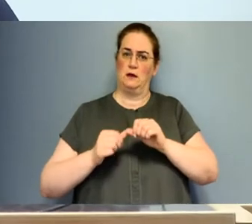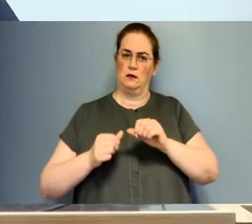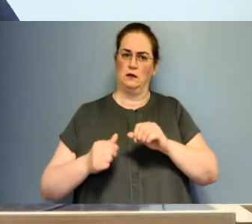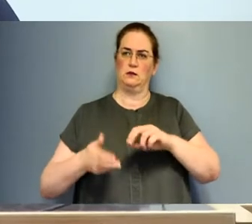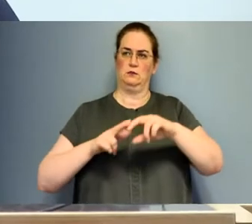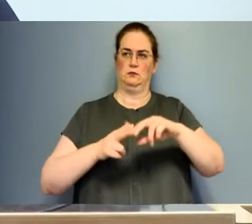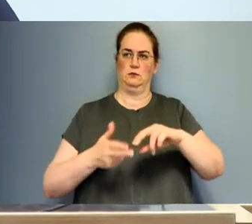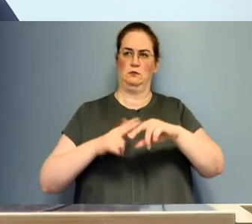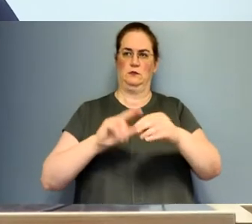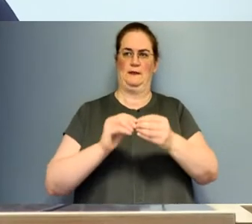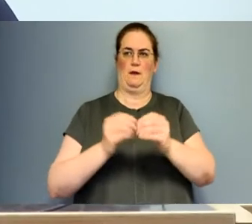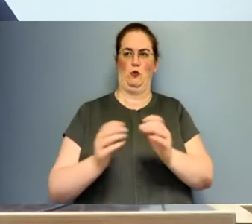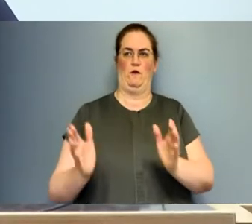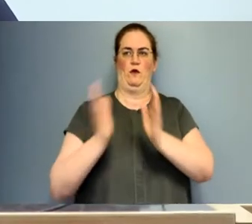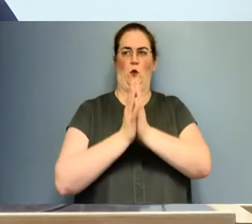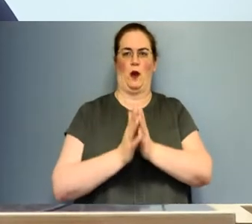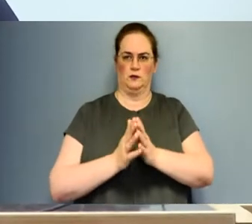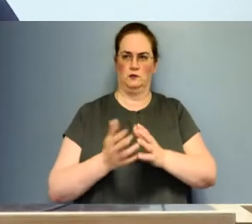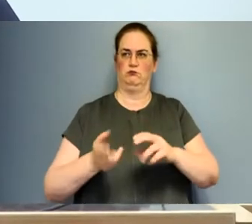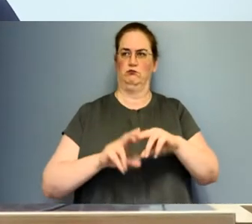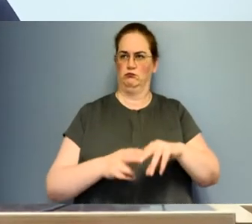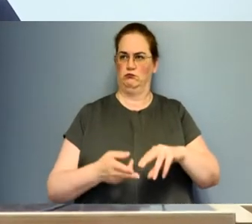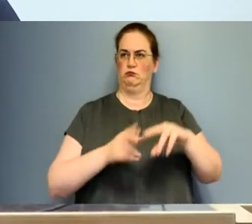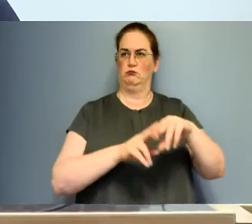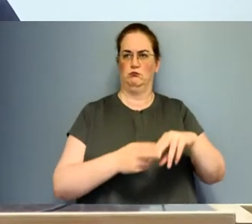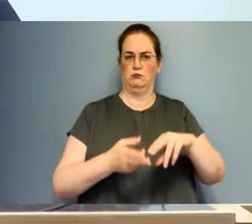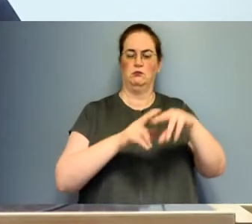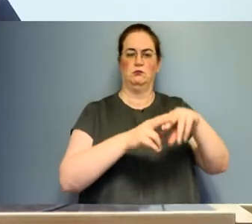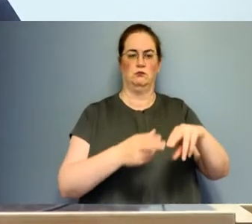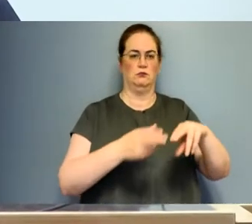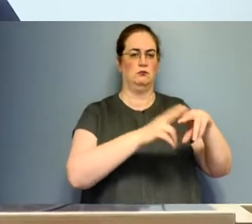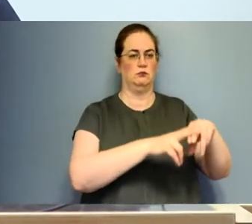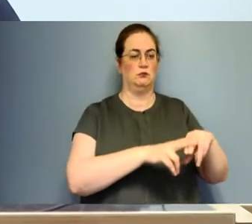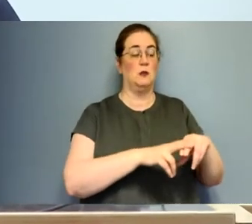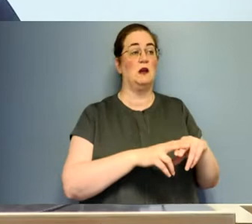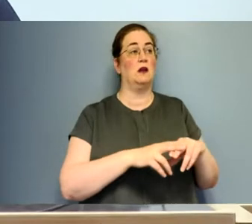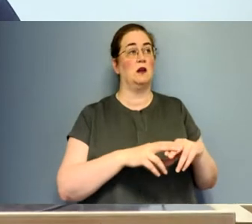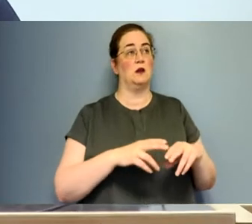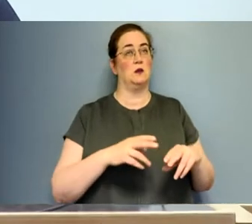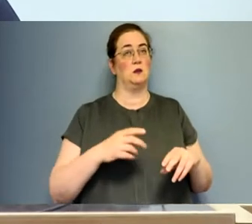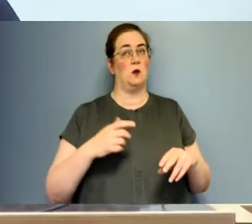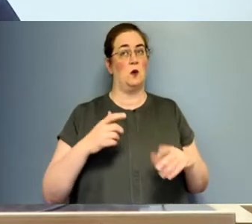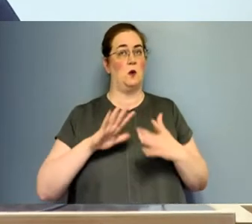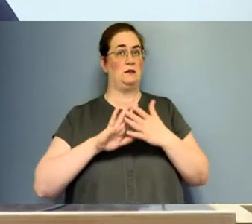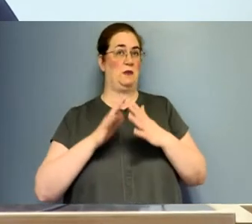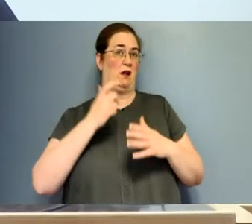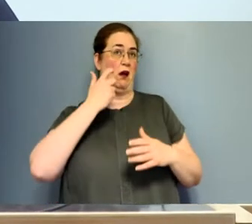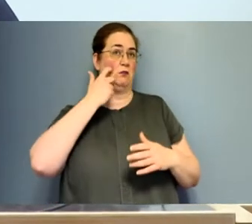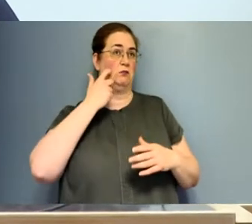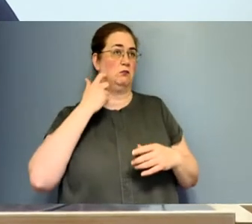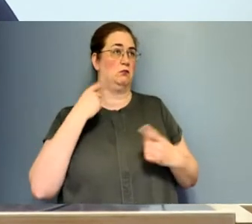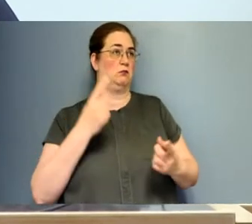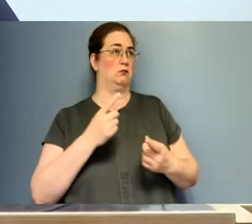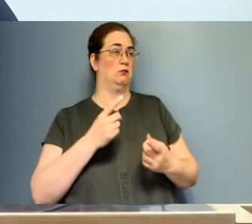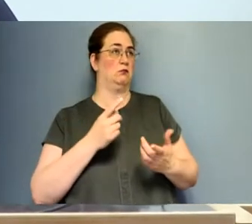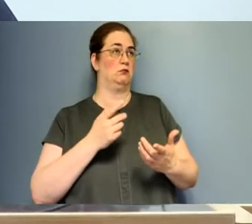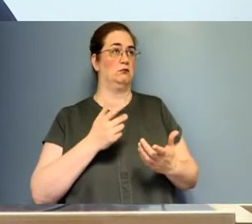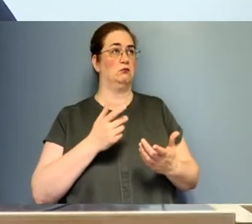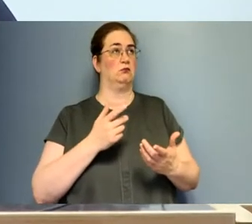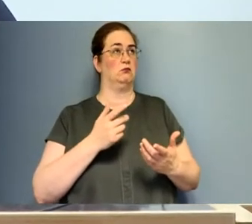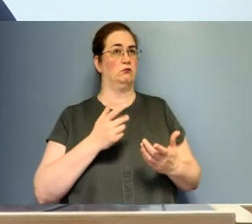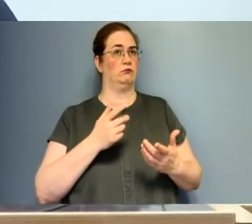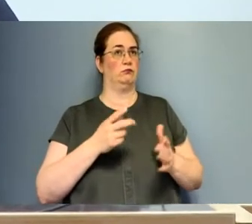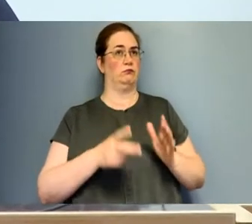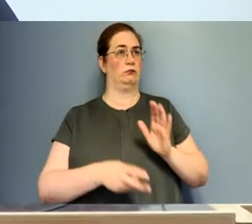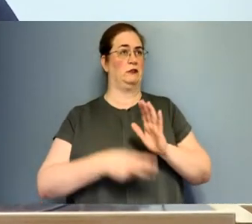an increase in the volume at what has, over the last couple of years, basically been roughly a doubling